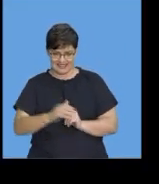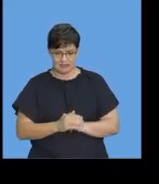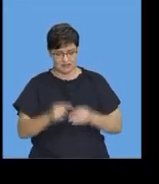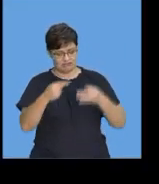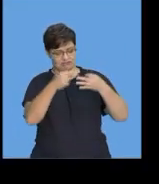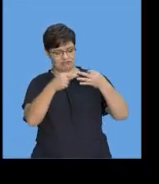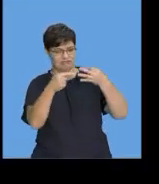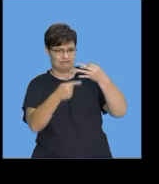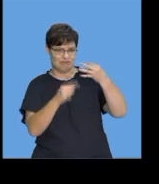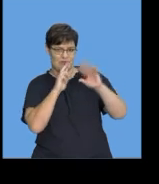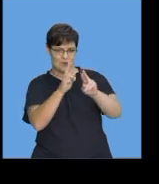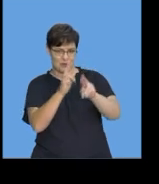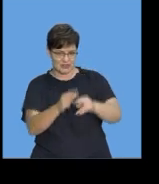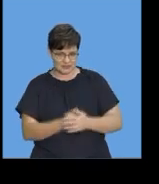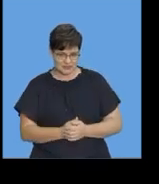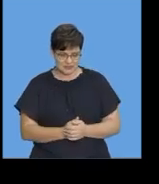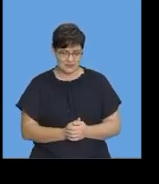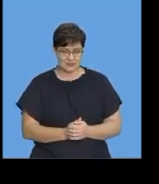Okay.